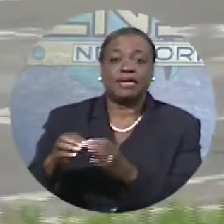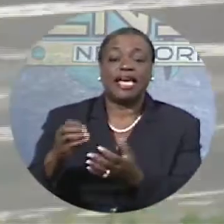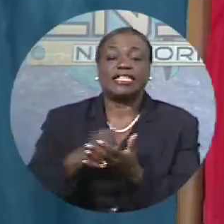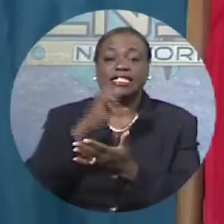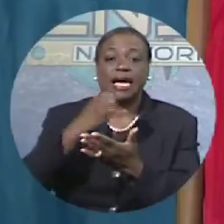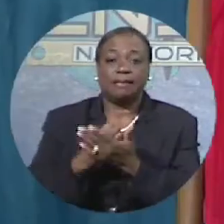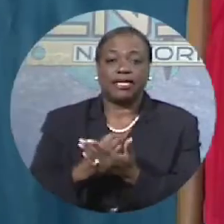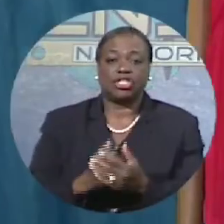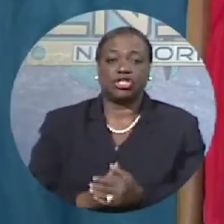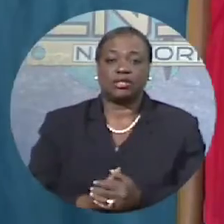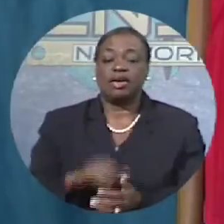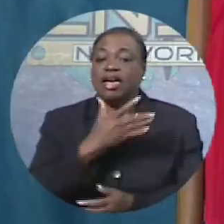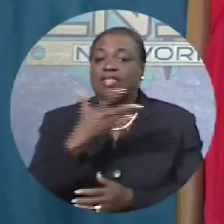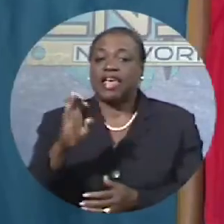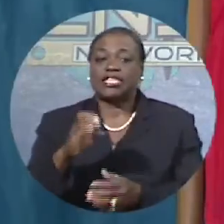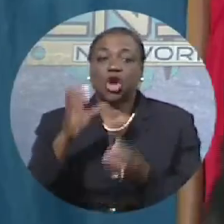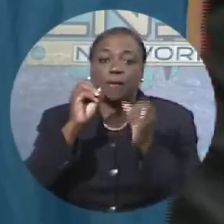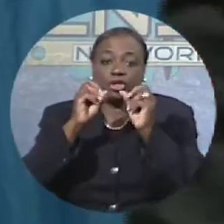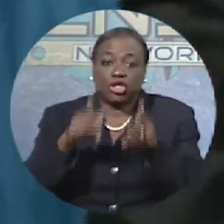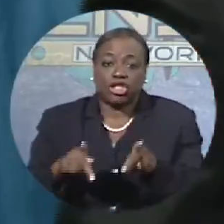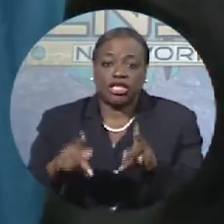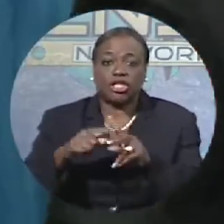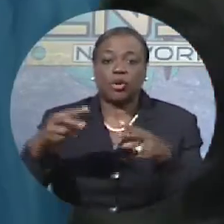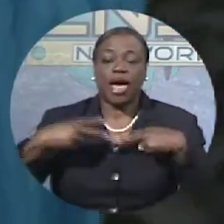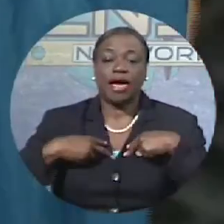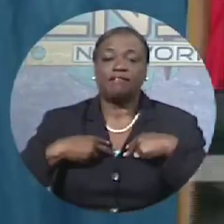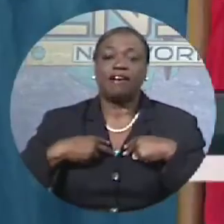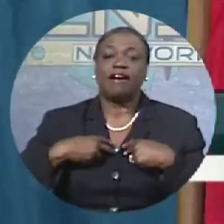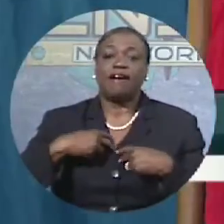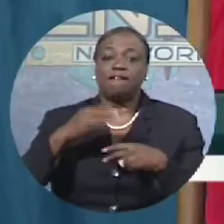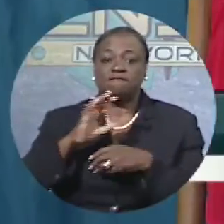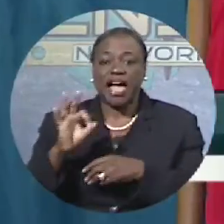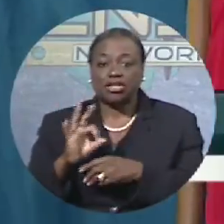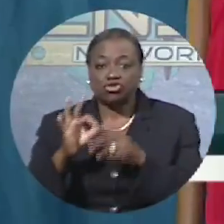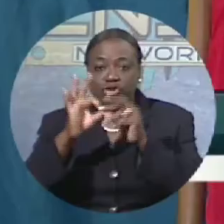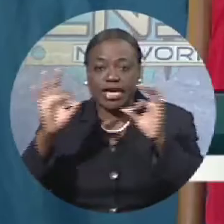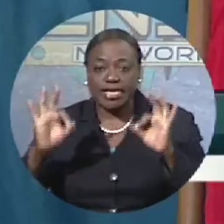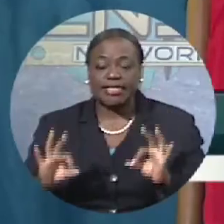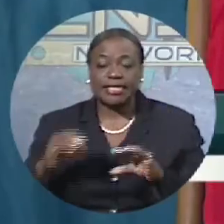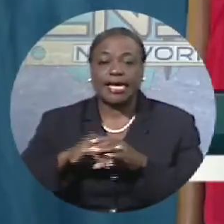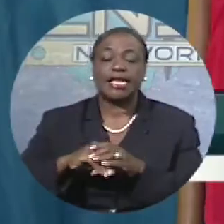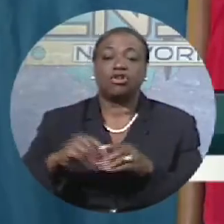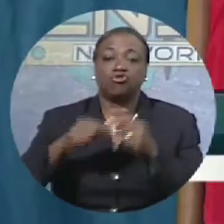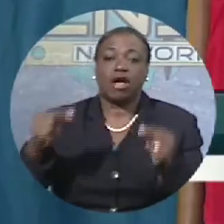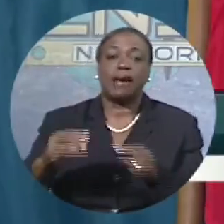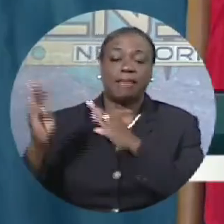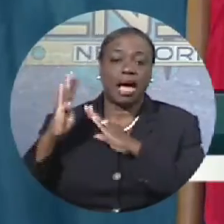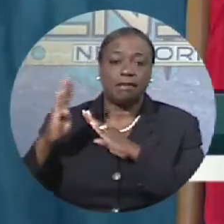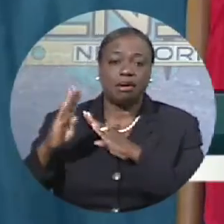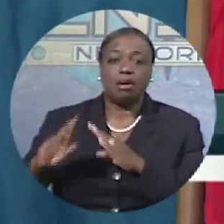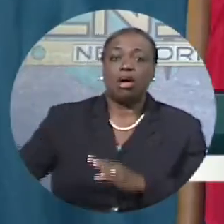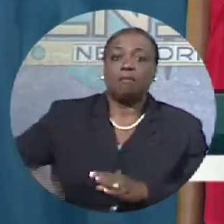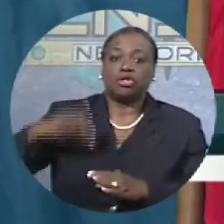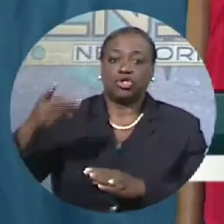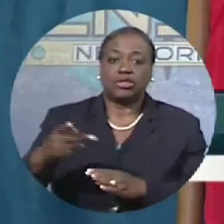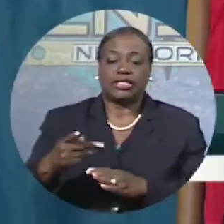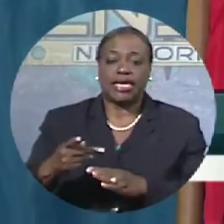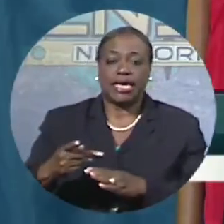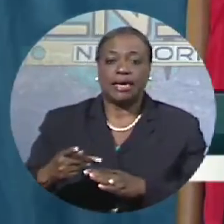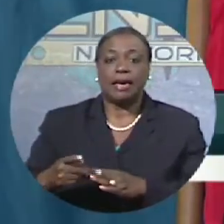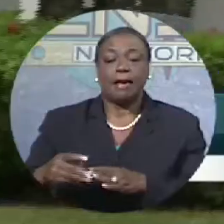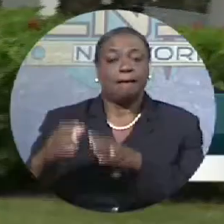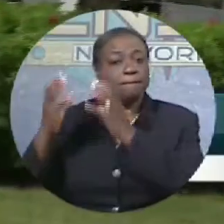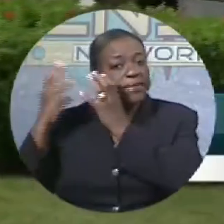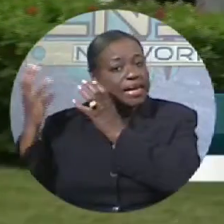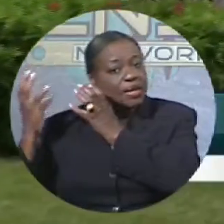There is an opportunity, for example, to have factories in Grand Bahama producing mattresses, pillows, bedding, and soft